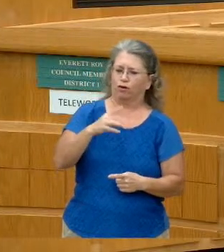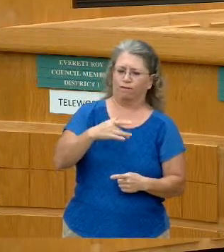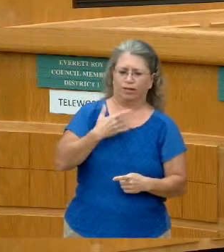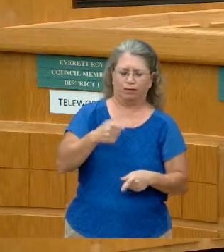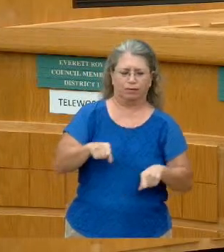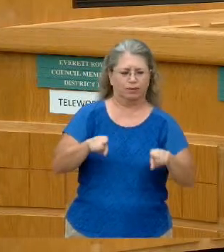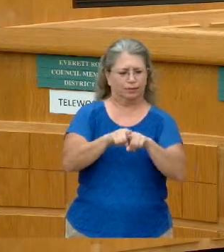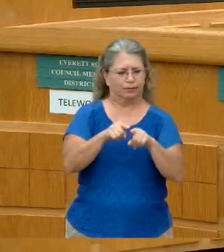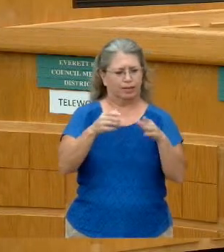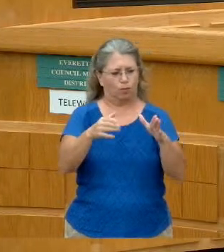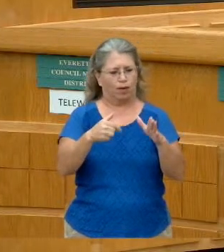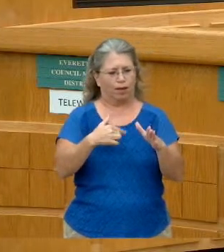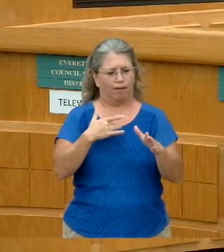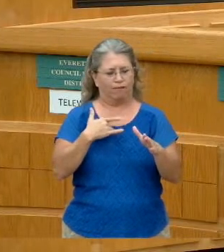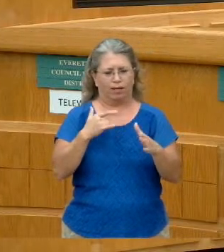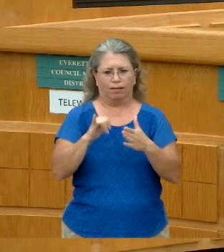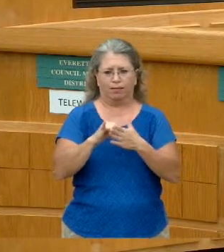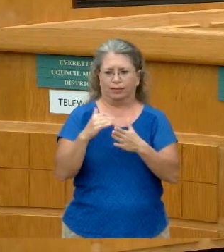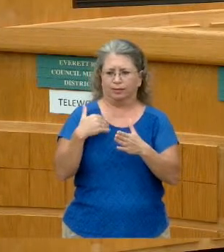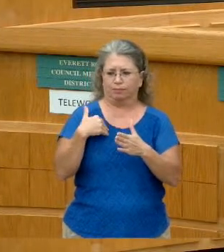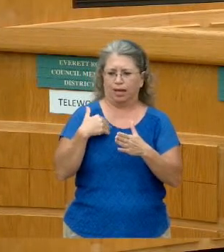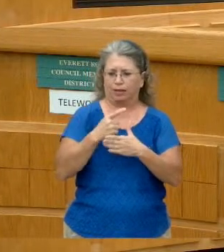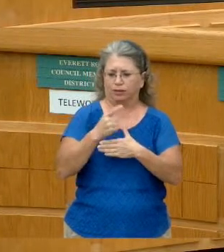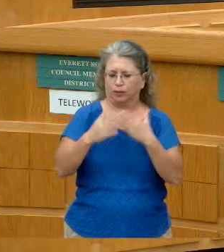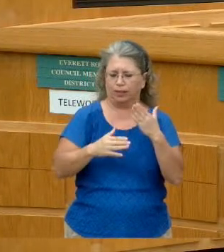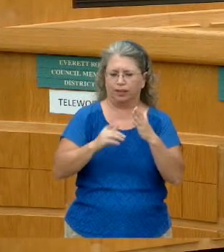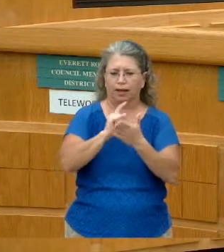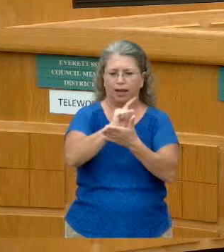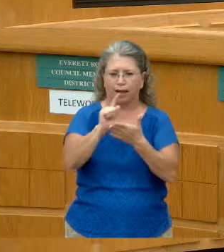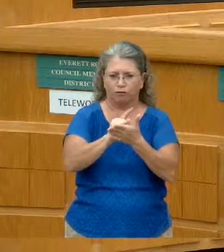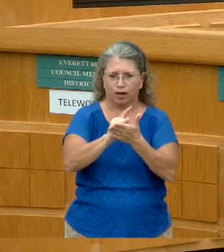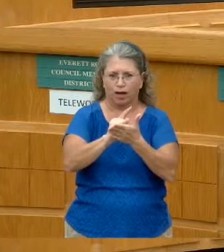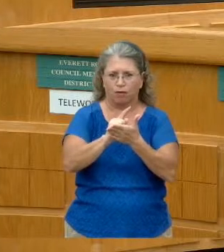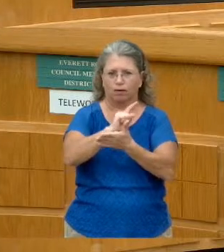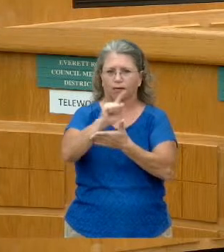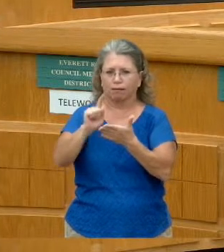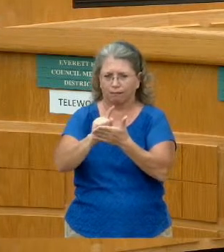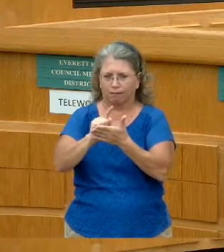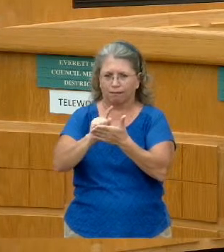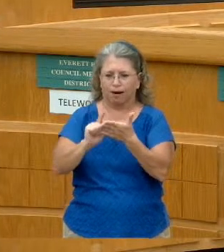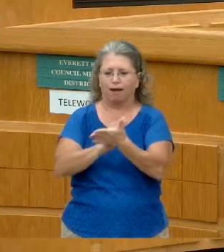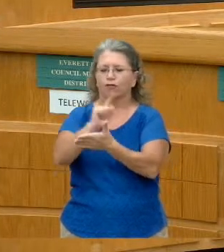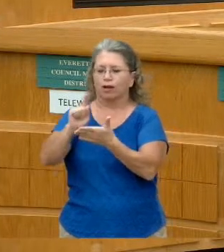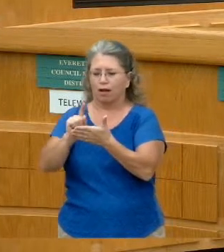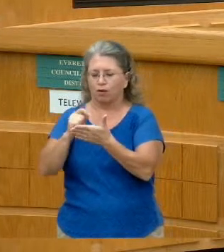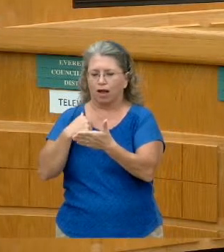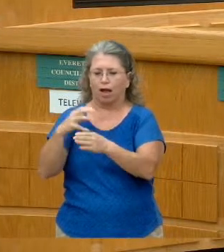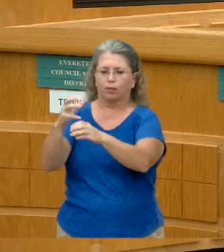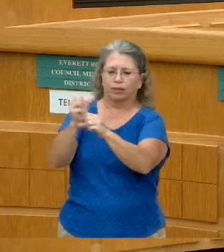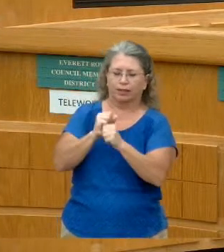this weekend. Every hour, receiving a text from Annette